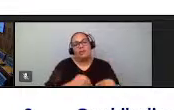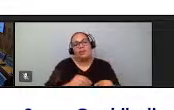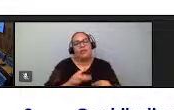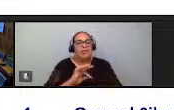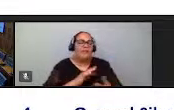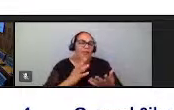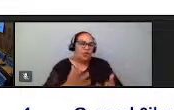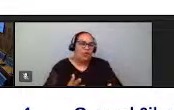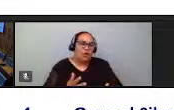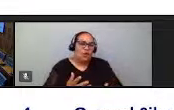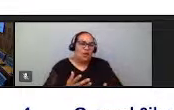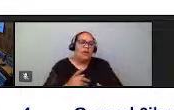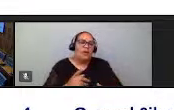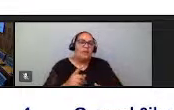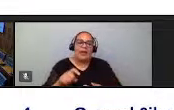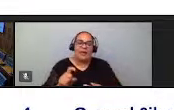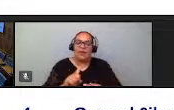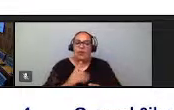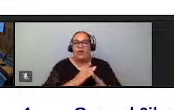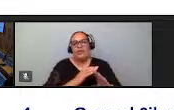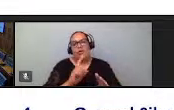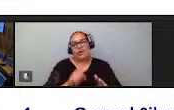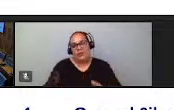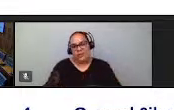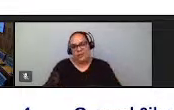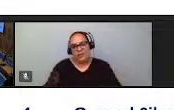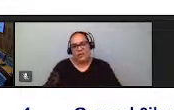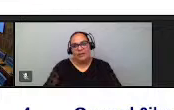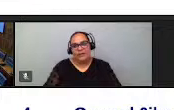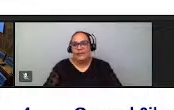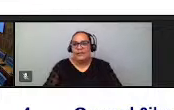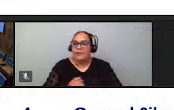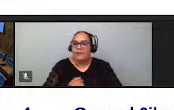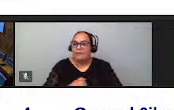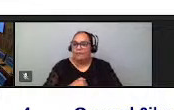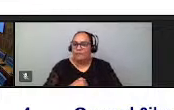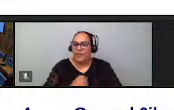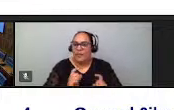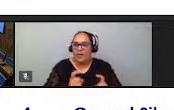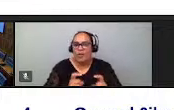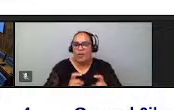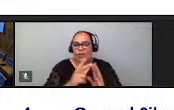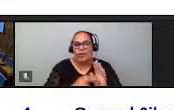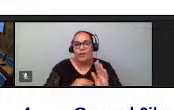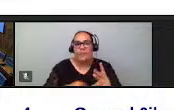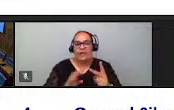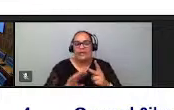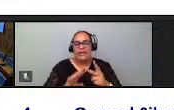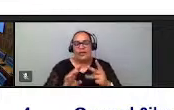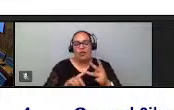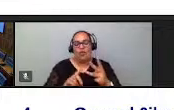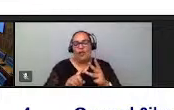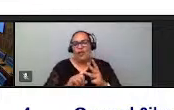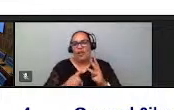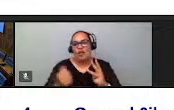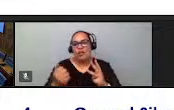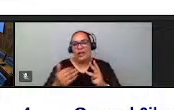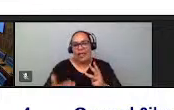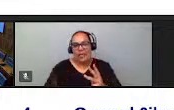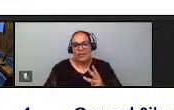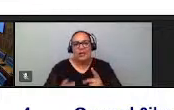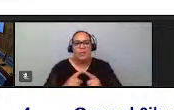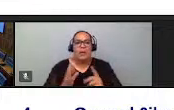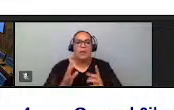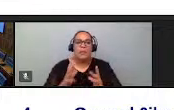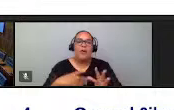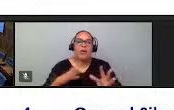usual which has to be avoided ma'am I'm hastening to finish this is my second or third last slide where I